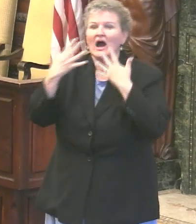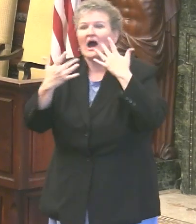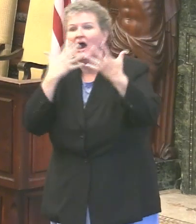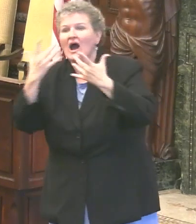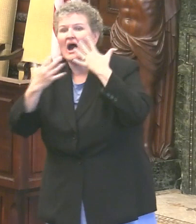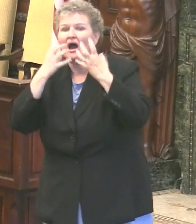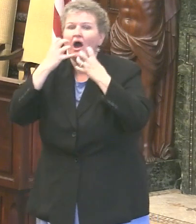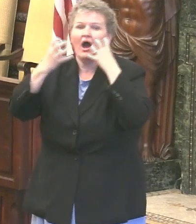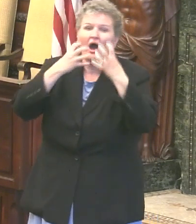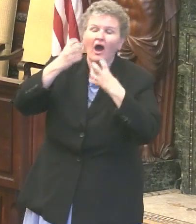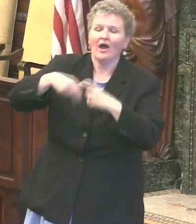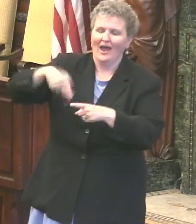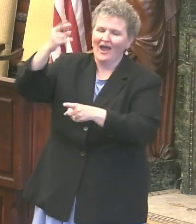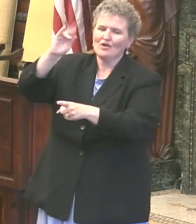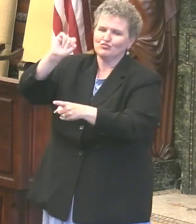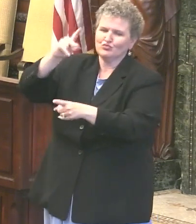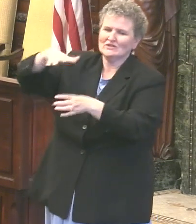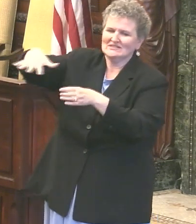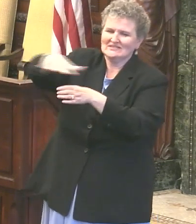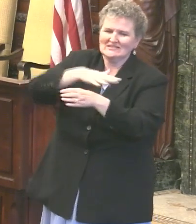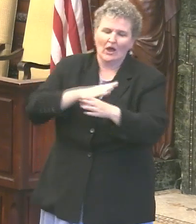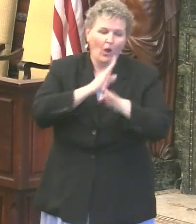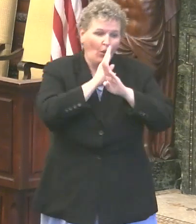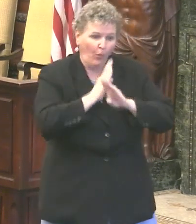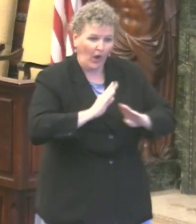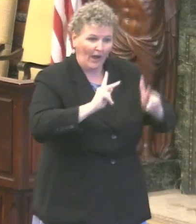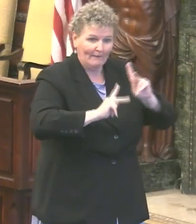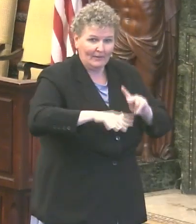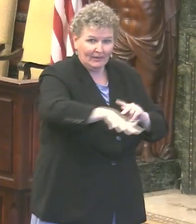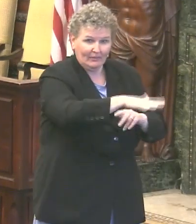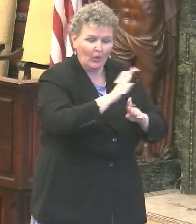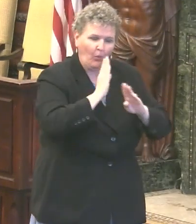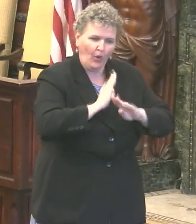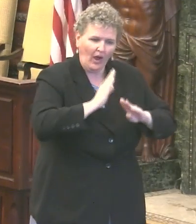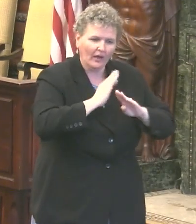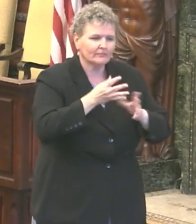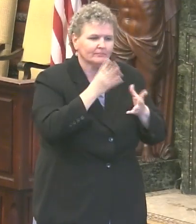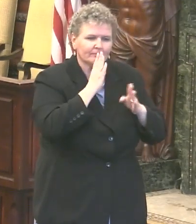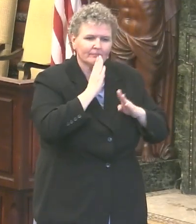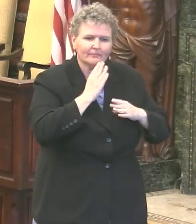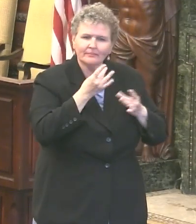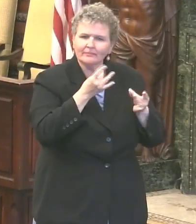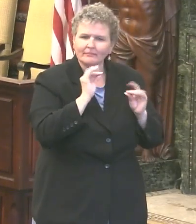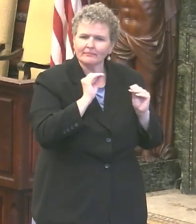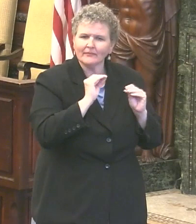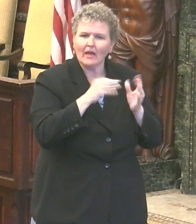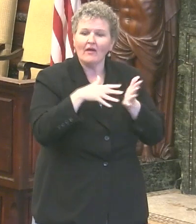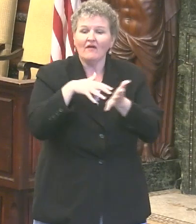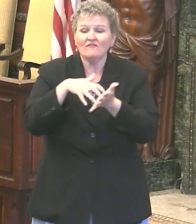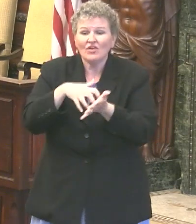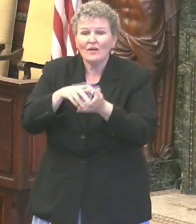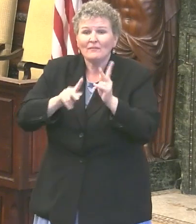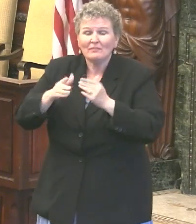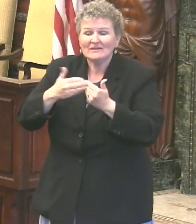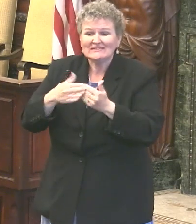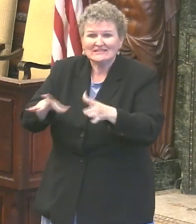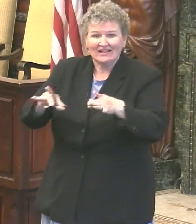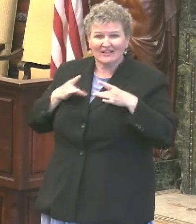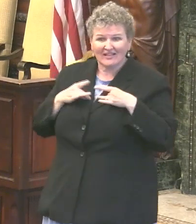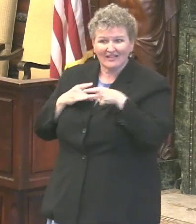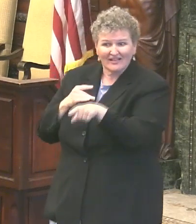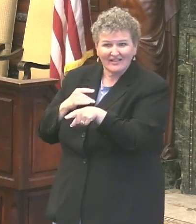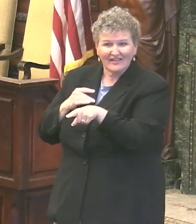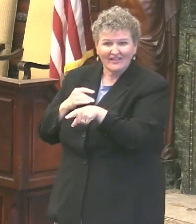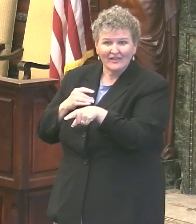activity where people are quiet. And any activity when there are vulnerable people, such as elderly people or people with chronic medical conditions